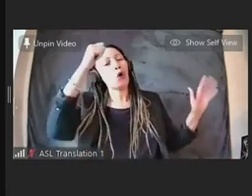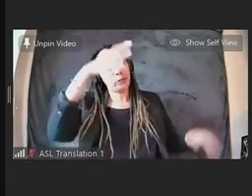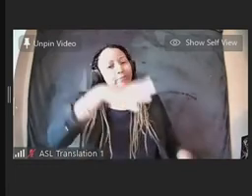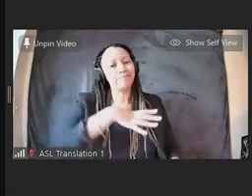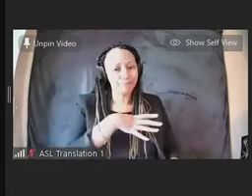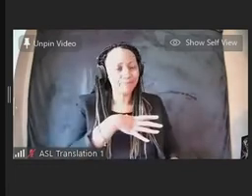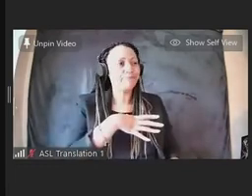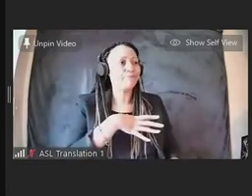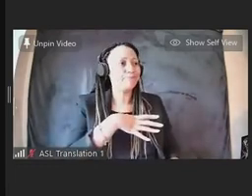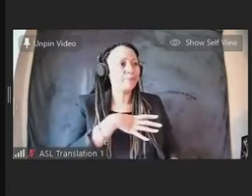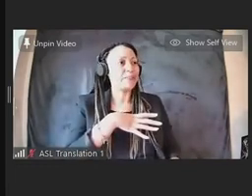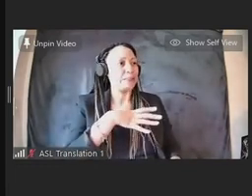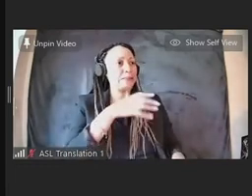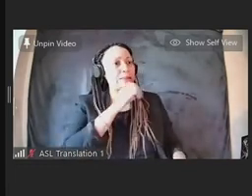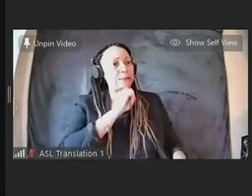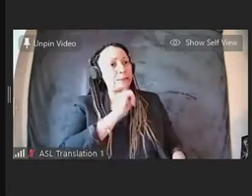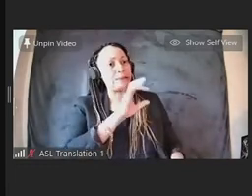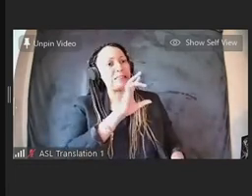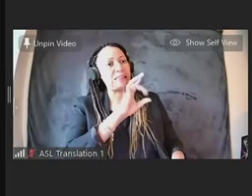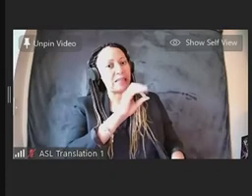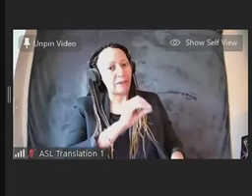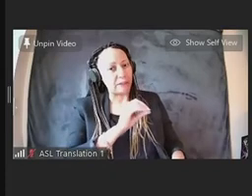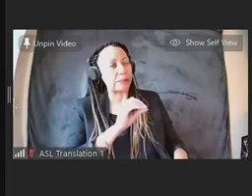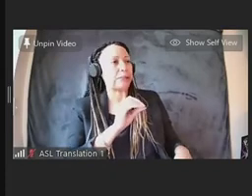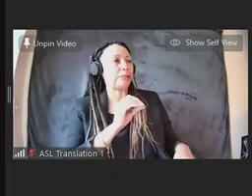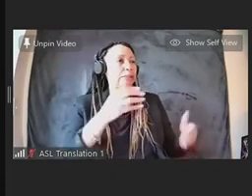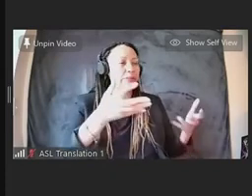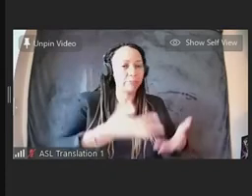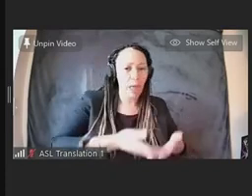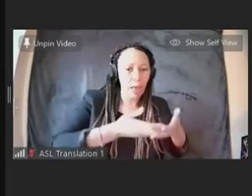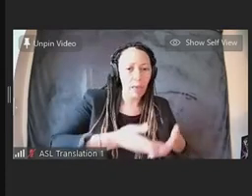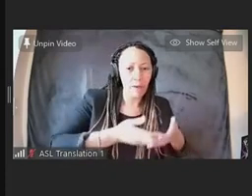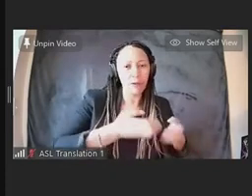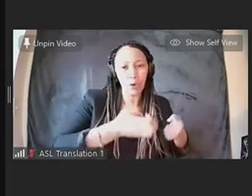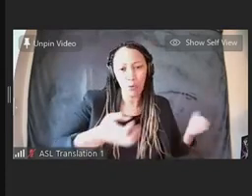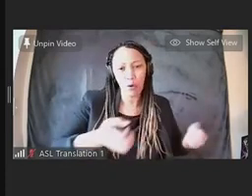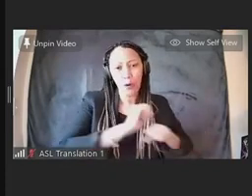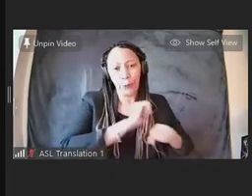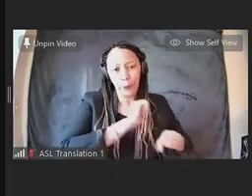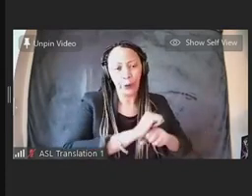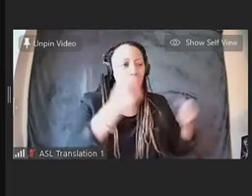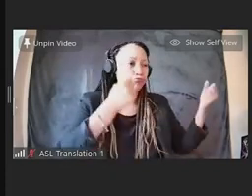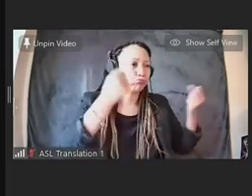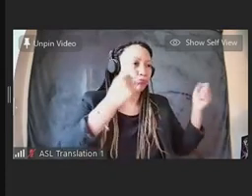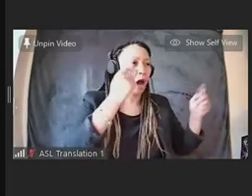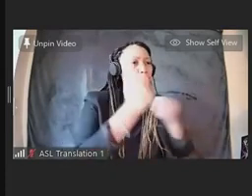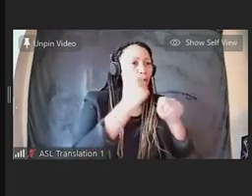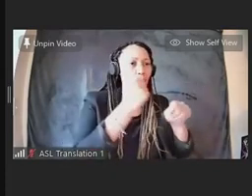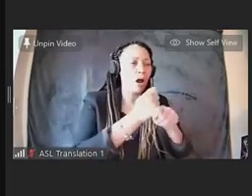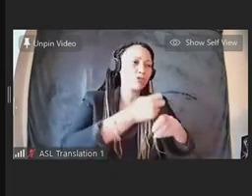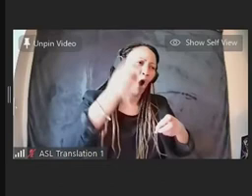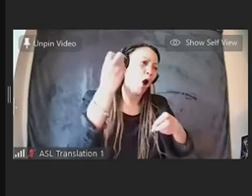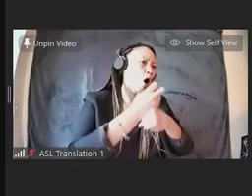They're entering their 70s. They do heavy equipment work, driving trucks. They're hardworking guys. They've been doing blue collar